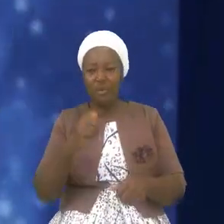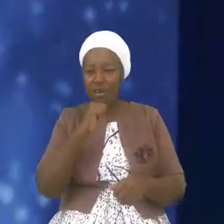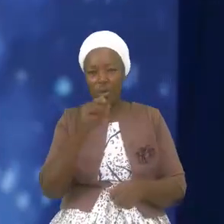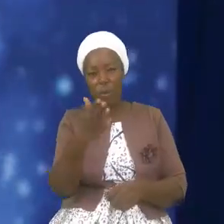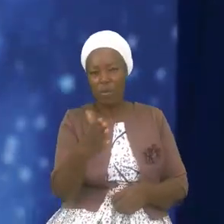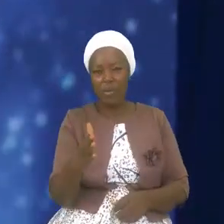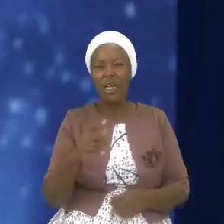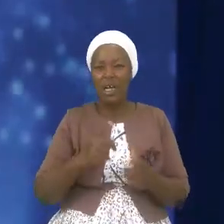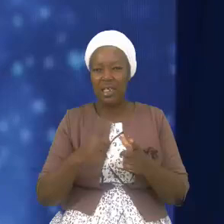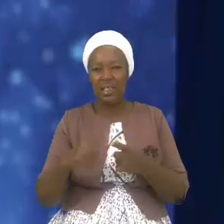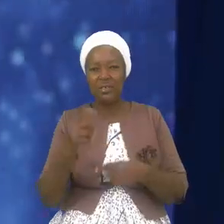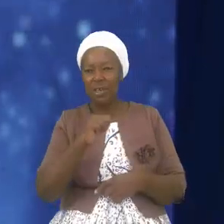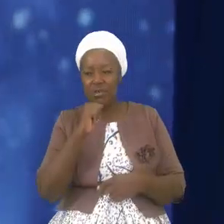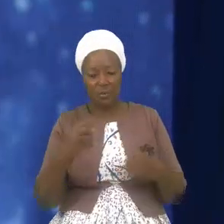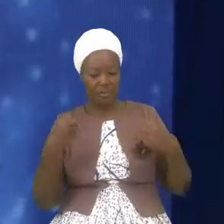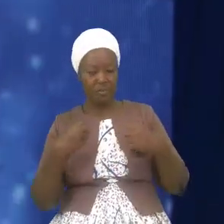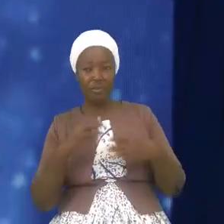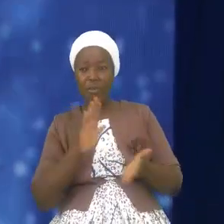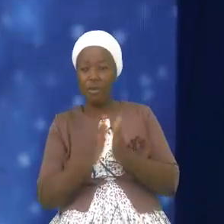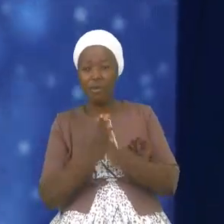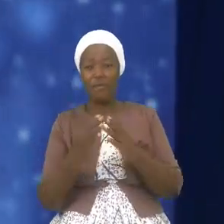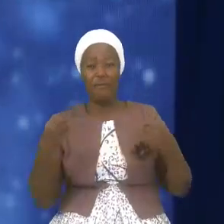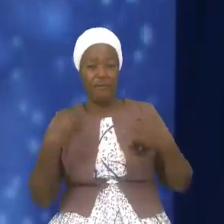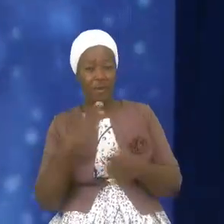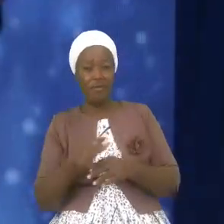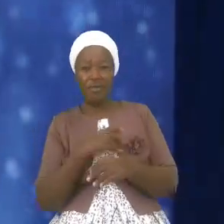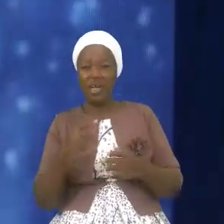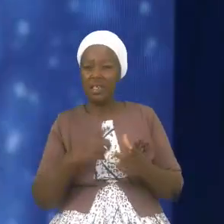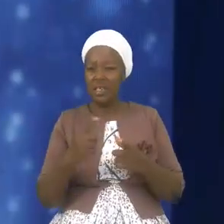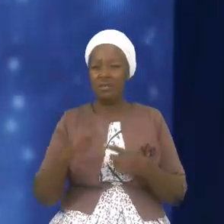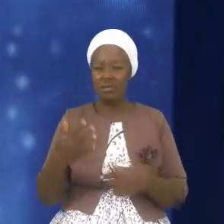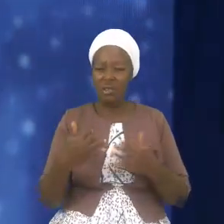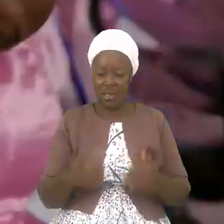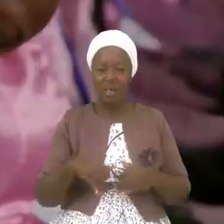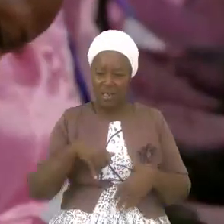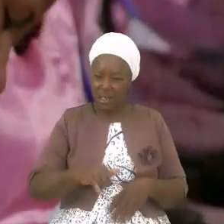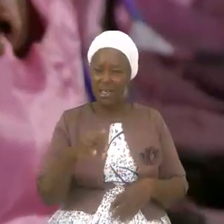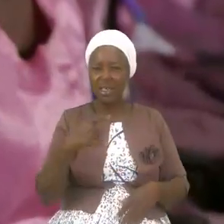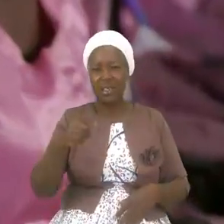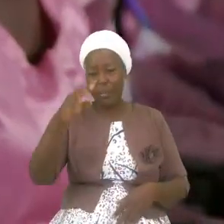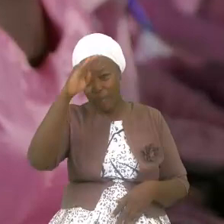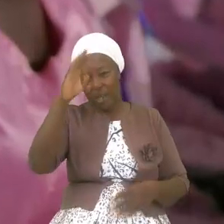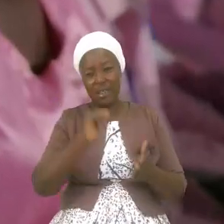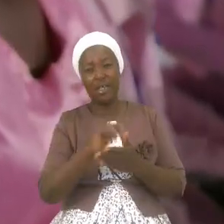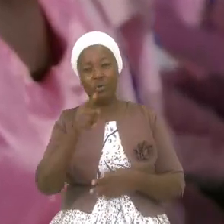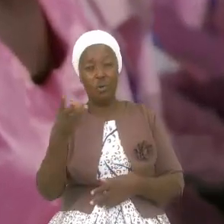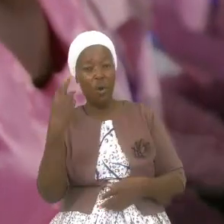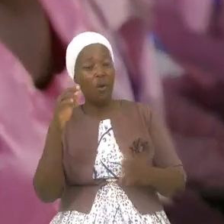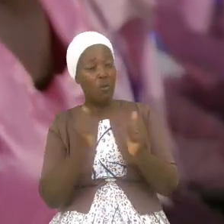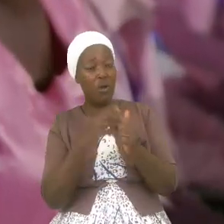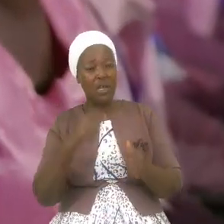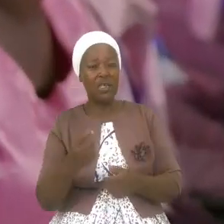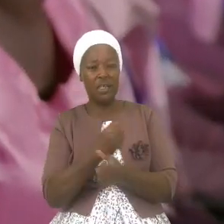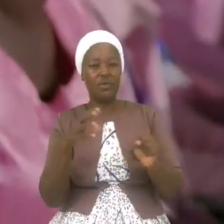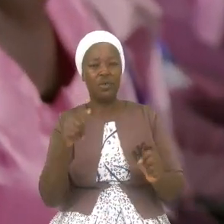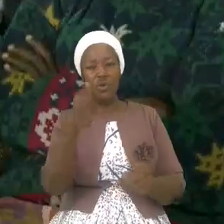timid. You're still the man you were, with the salvation of God, with the holiness and the purity of